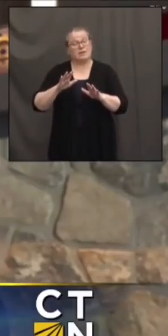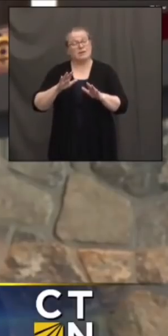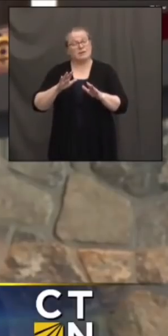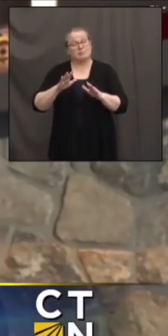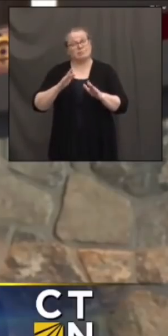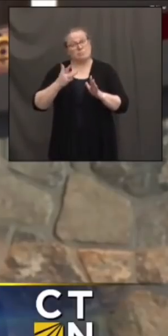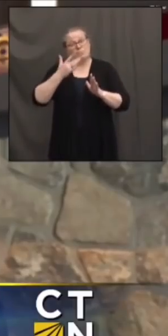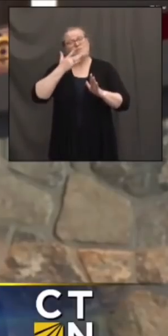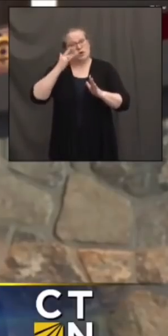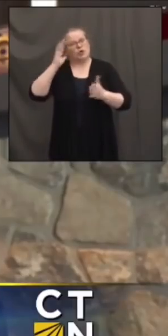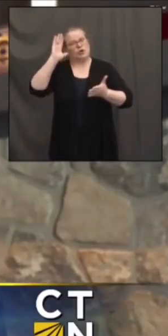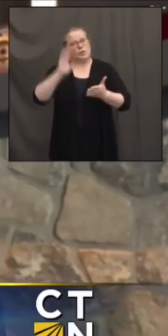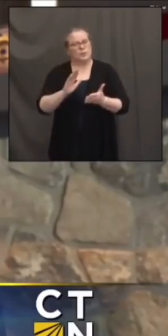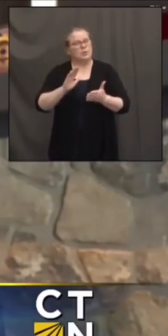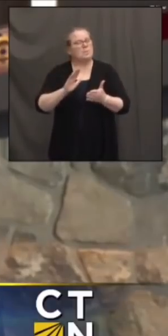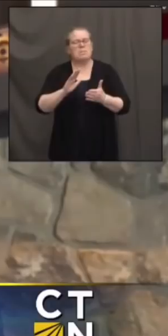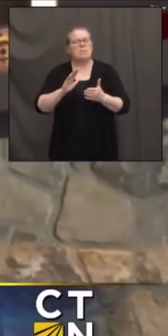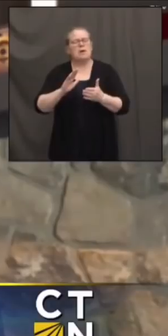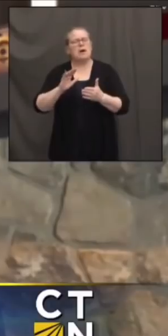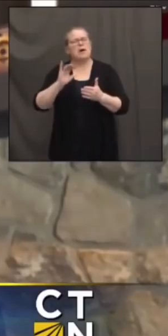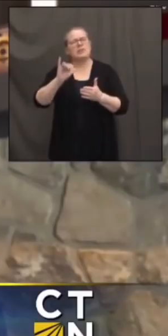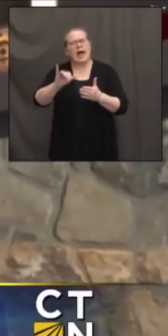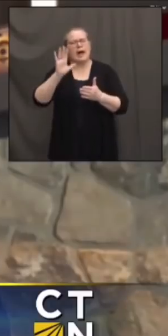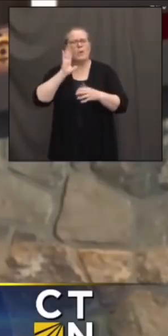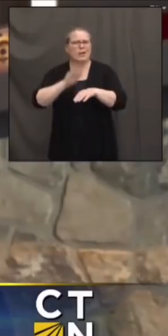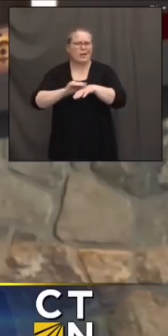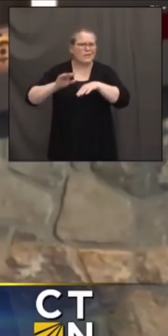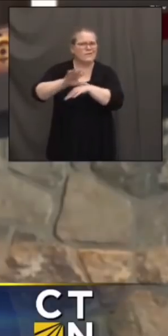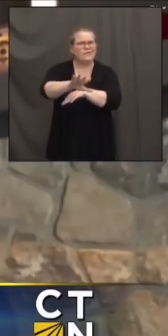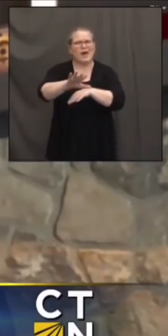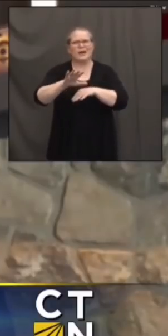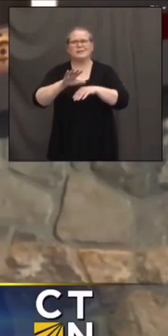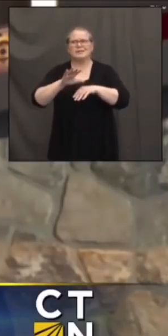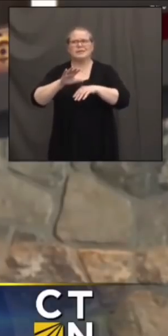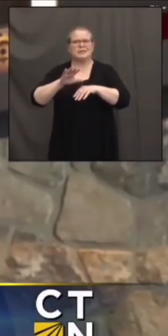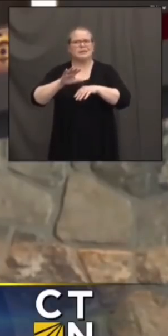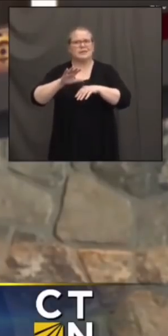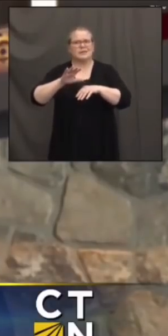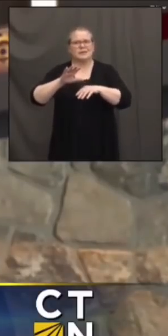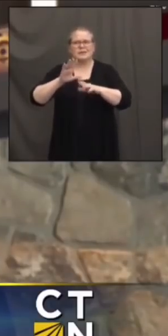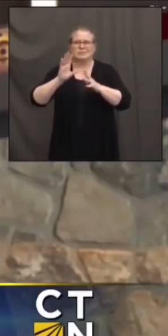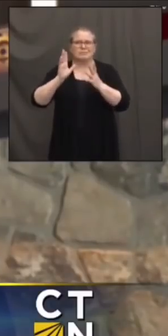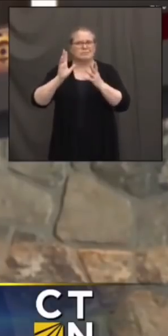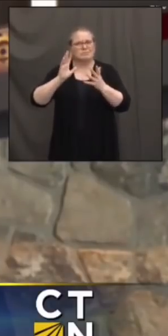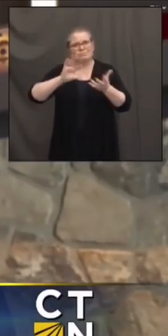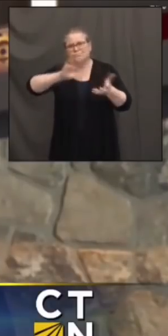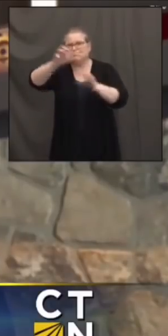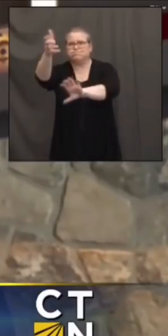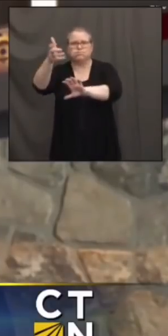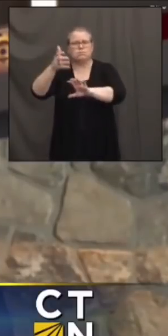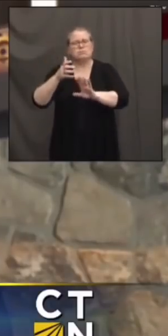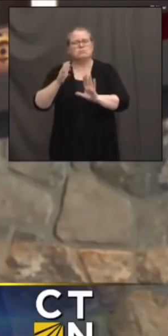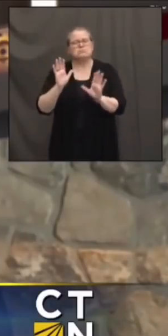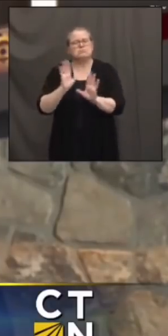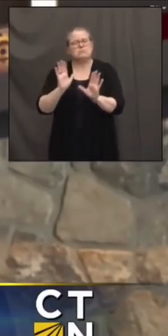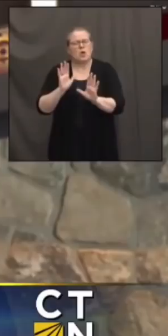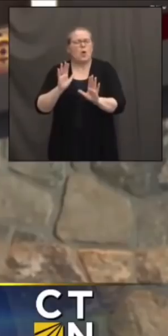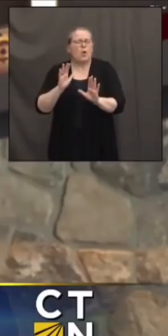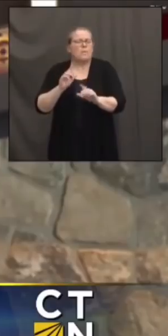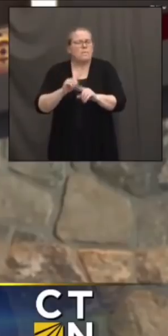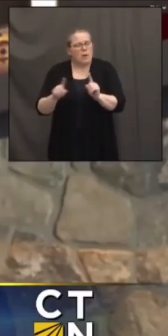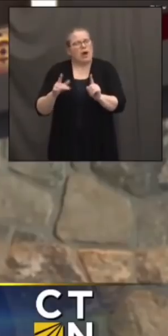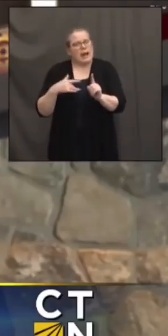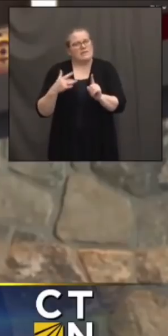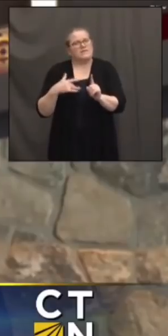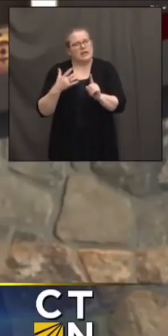I don't think that that's going to reverse the national trend. I think we've just sort of, bought ourselves another 2 or 3 weeks of